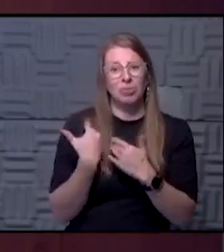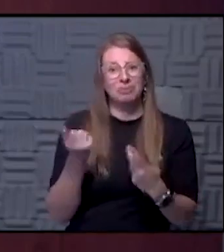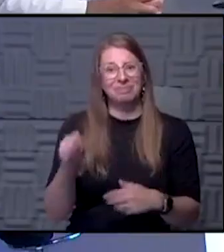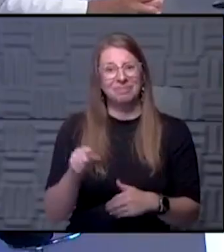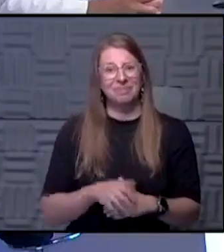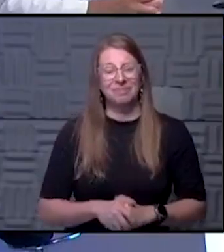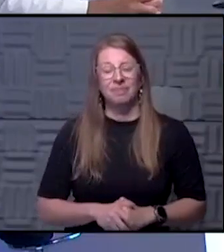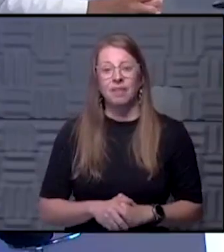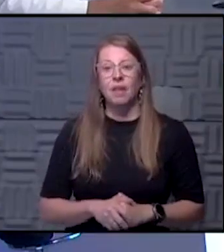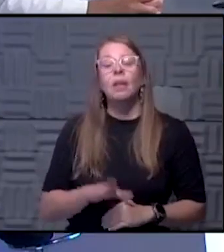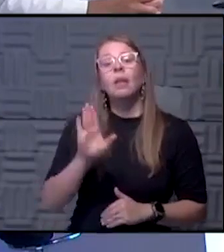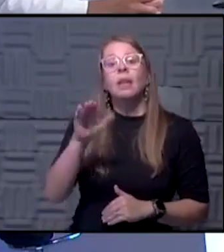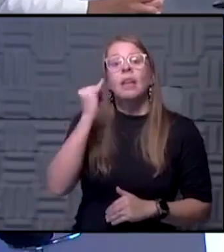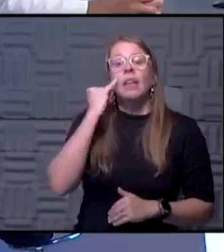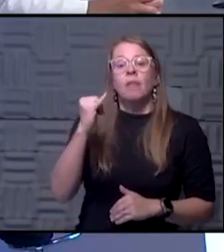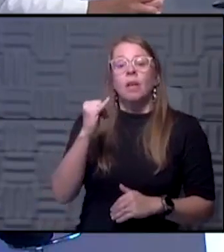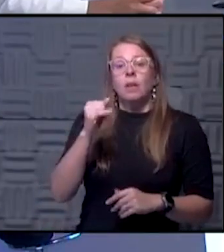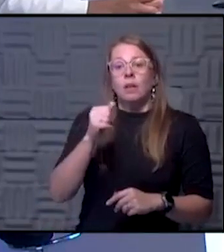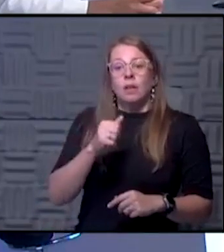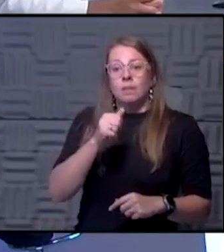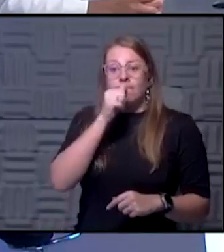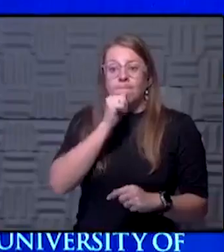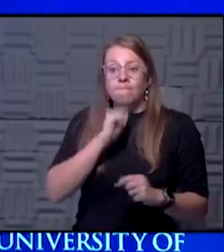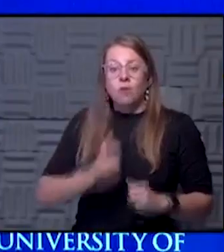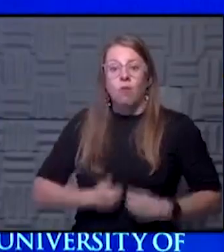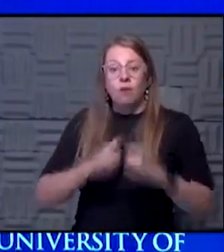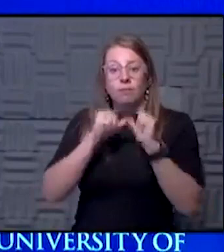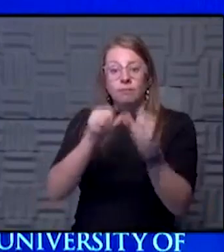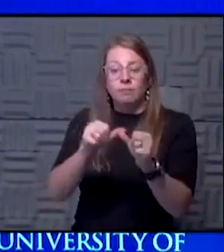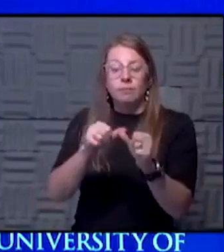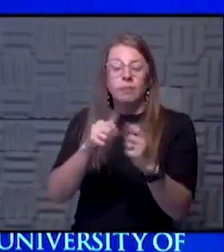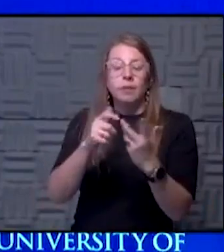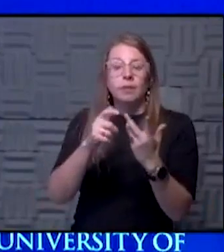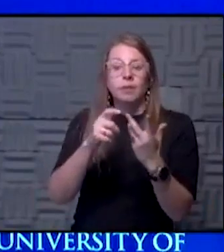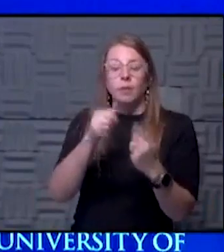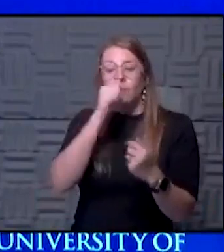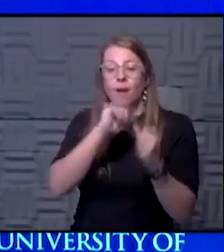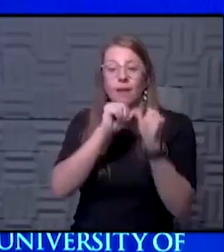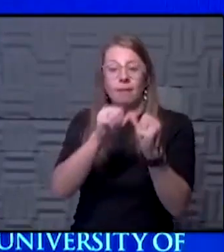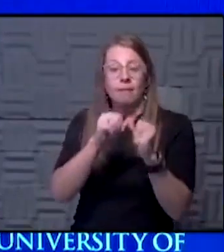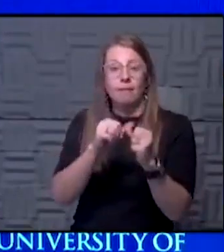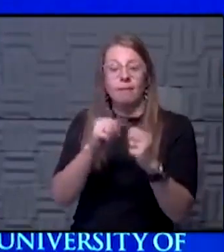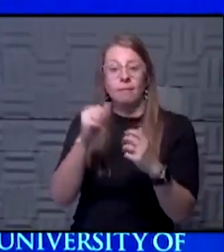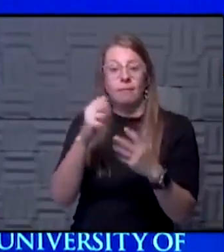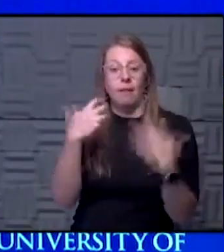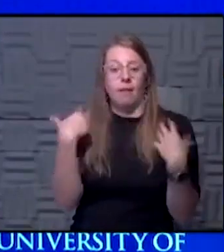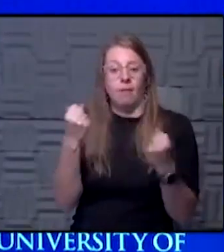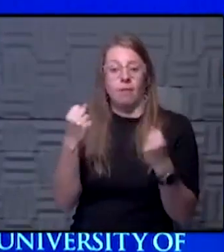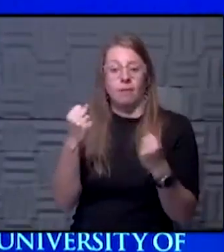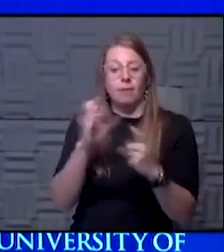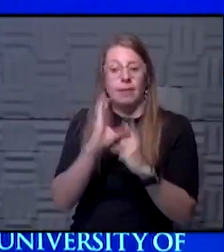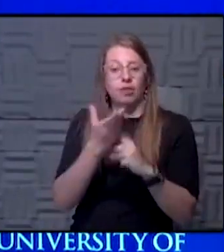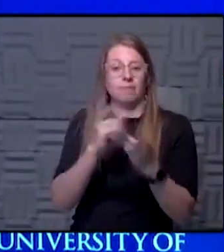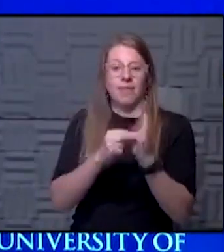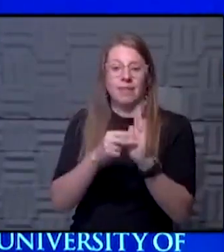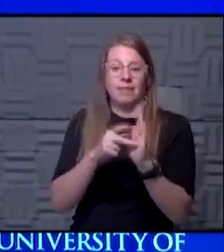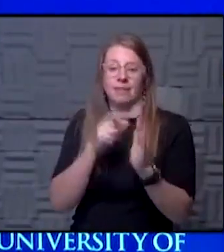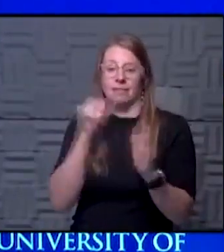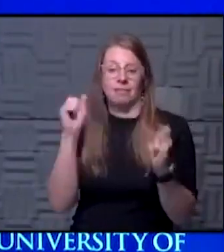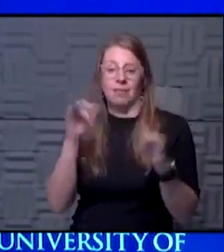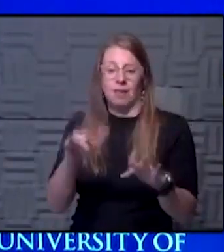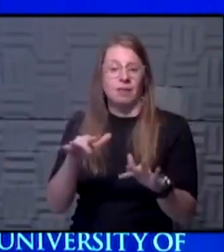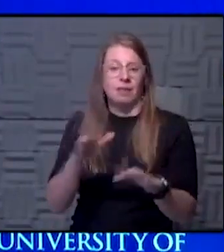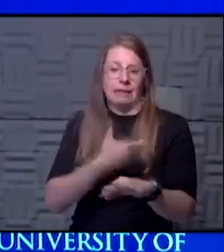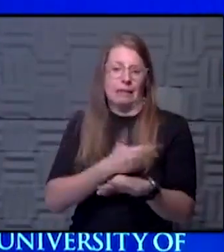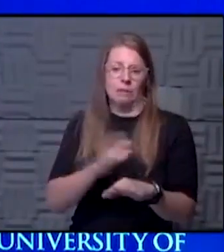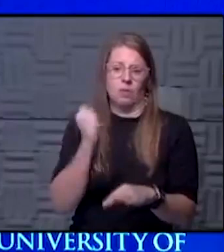say this. If you have chronic health conditions or if you're older, I wouldn't take the chance. I'd watch it online and let the people congregate and sing, and you can sing right along with them. And the